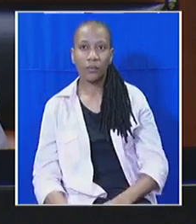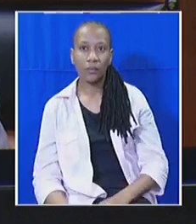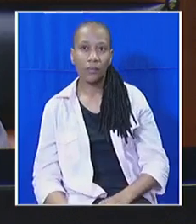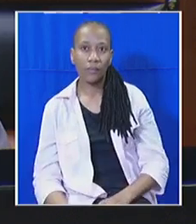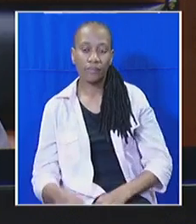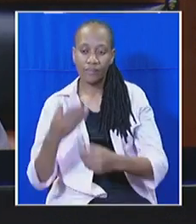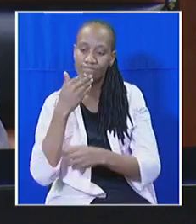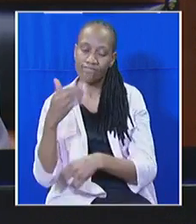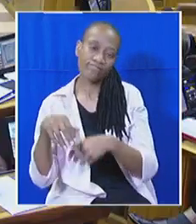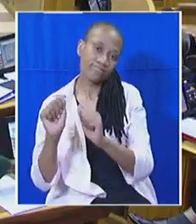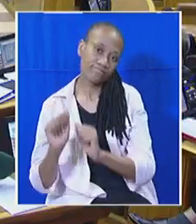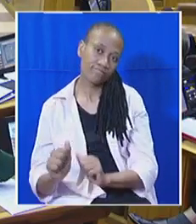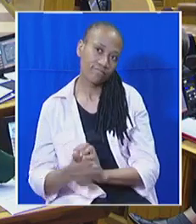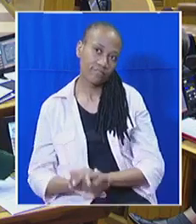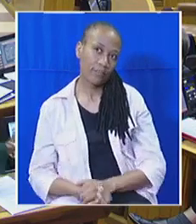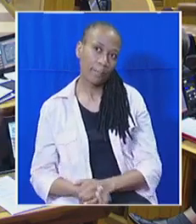you, Chairperson.